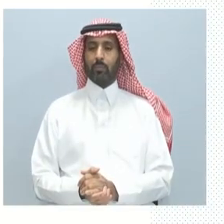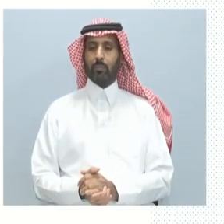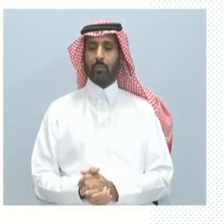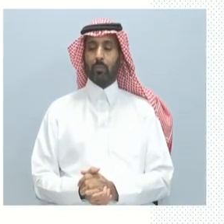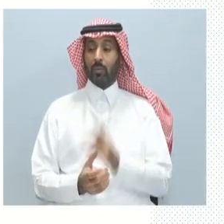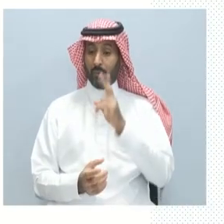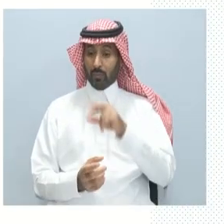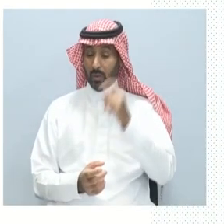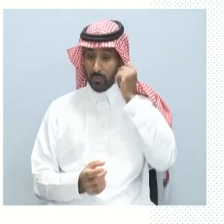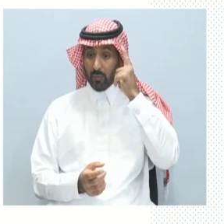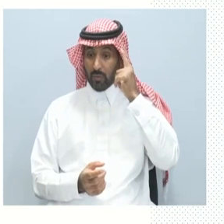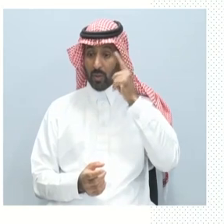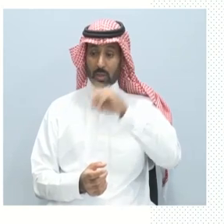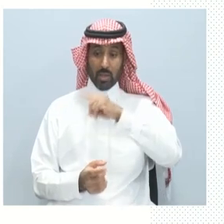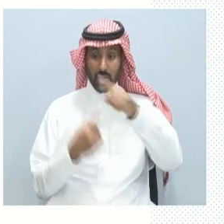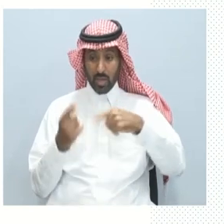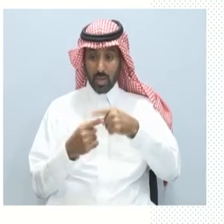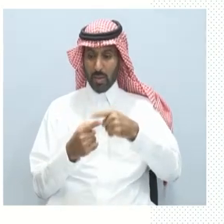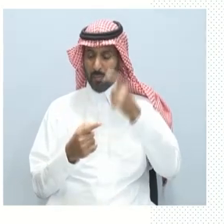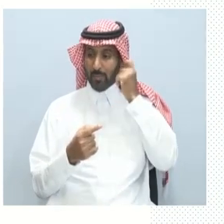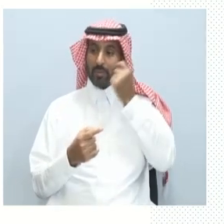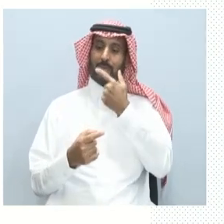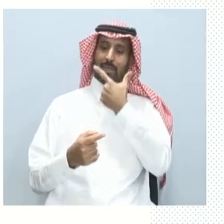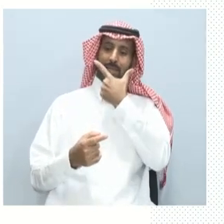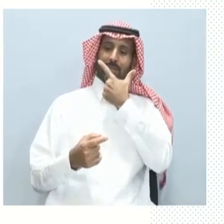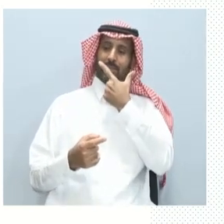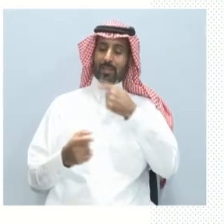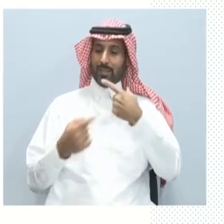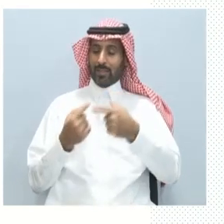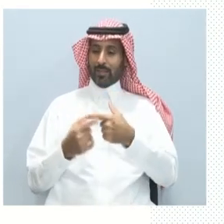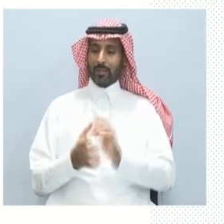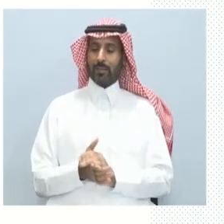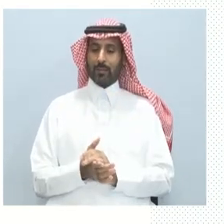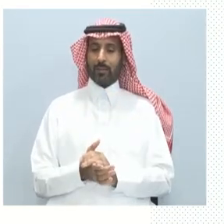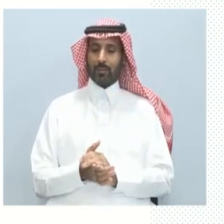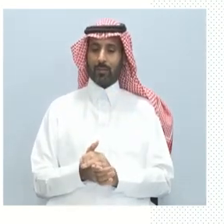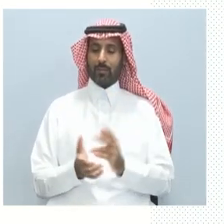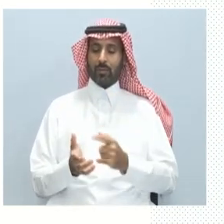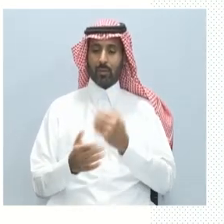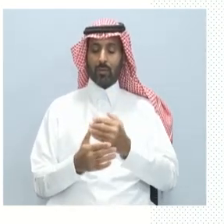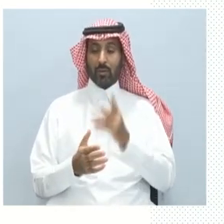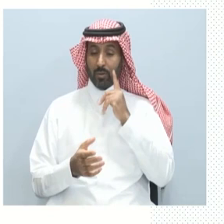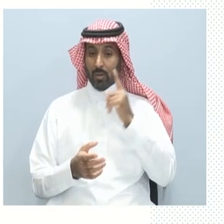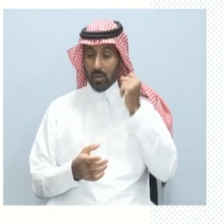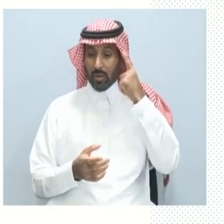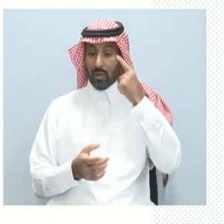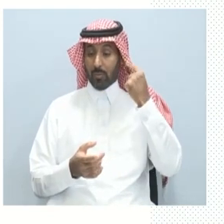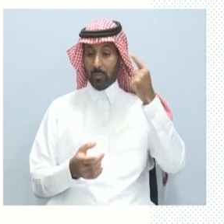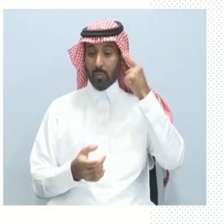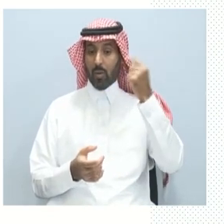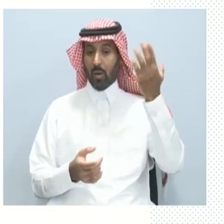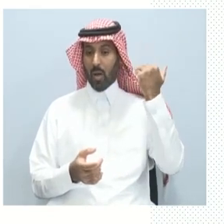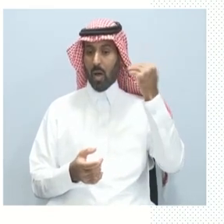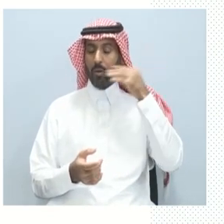There is a memory that always makes me smile with contentment and admiration, and that is the memory of my